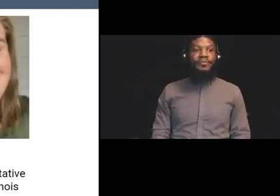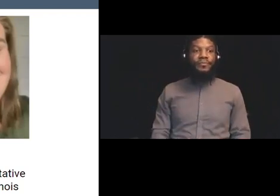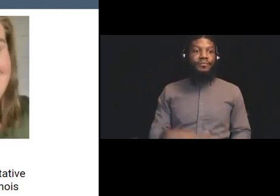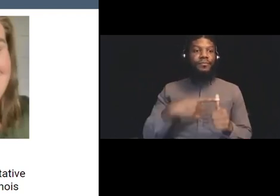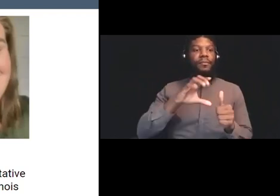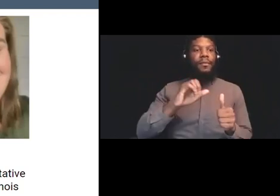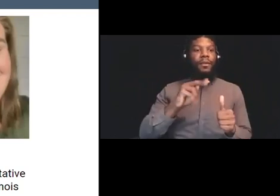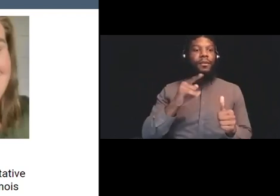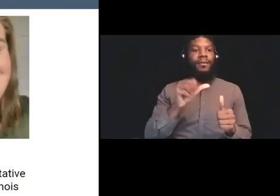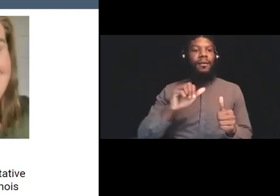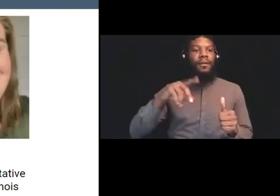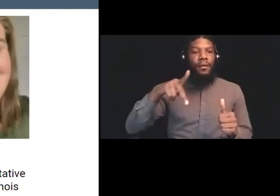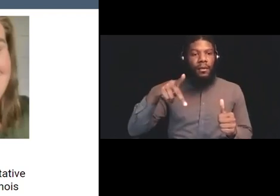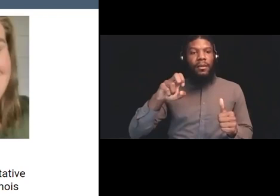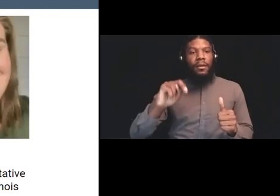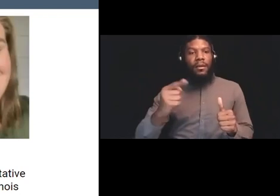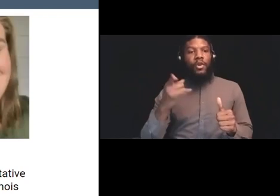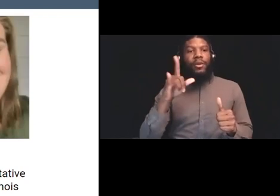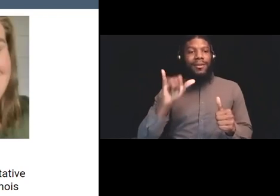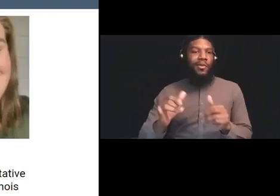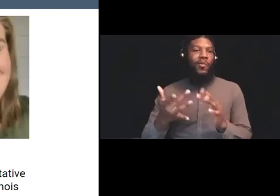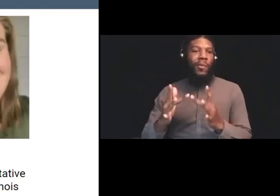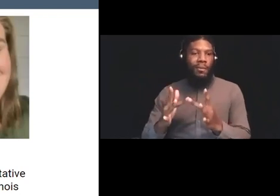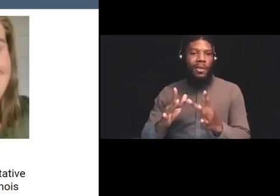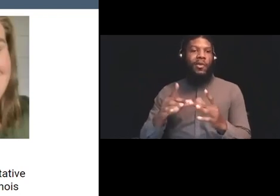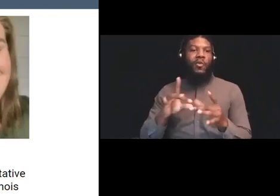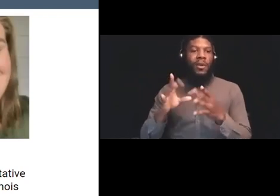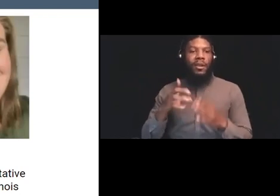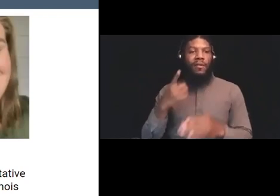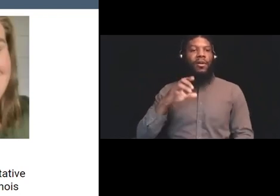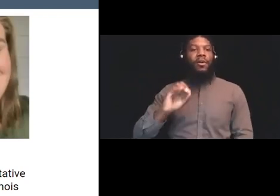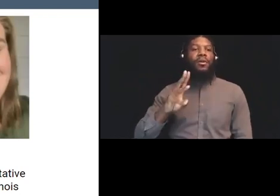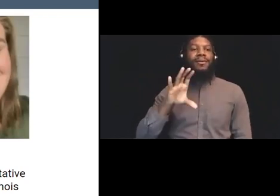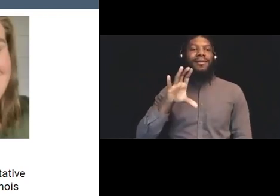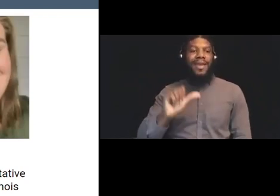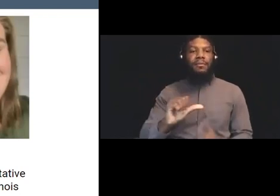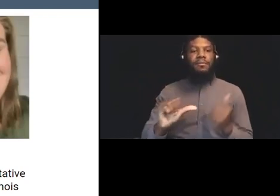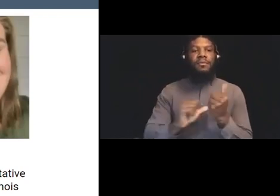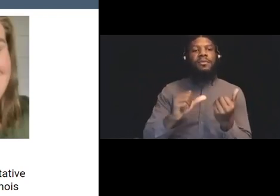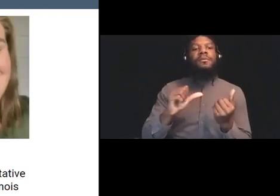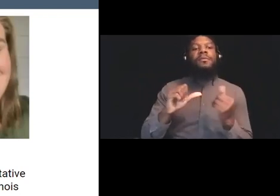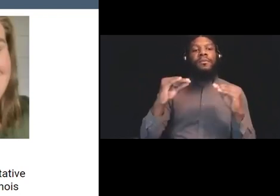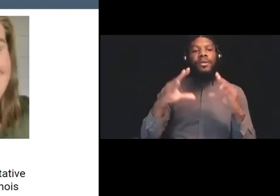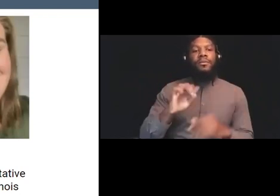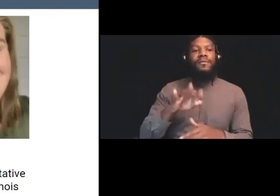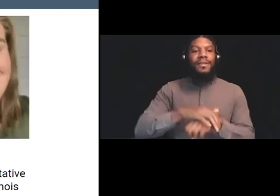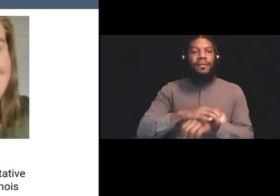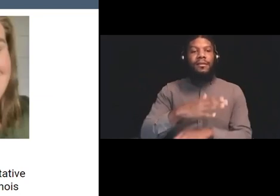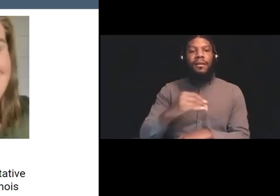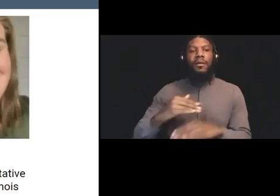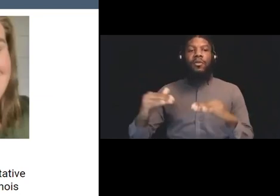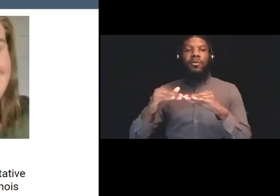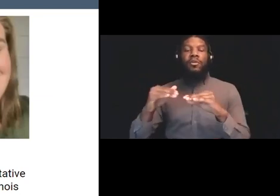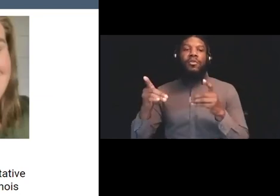Cynthia Pengilly is our website coordinator for OWCA. She's an assistant professor of English and co-director of